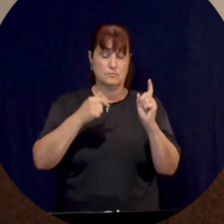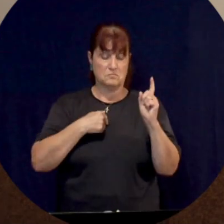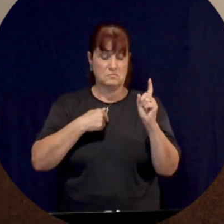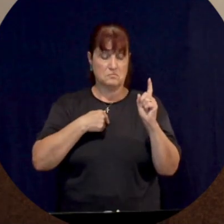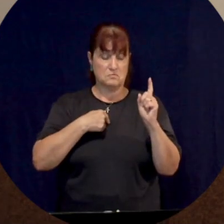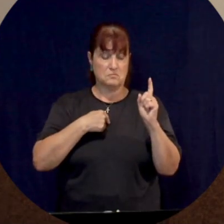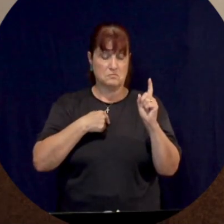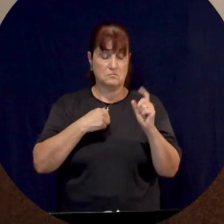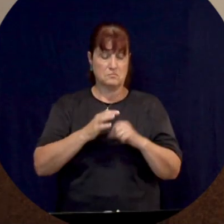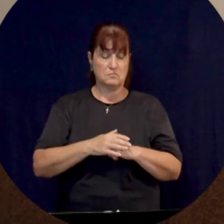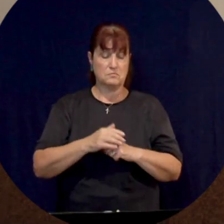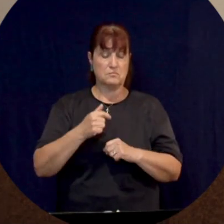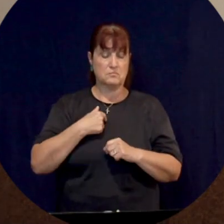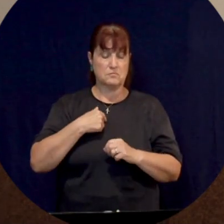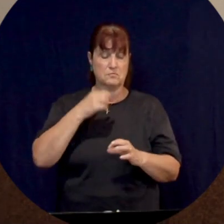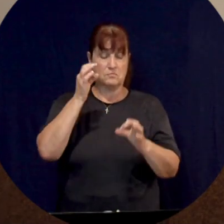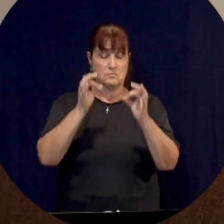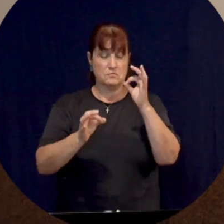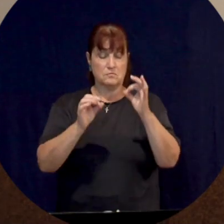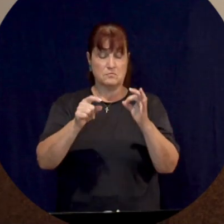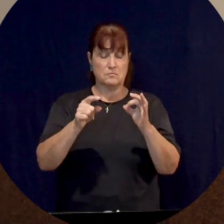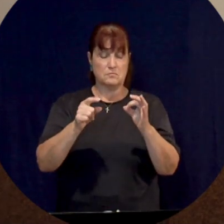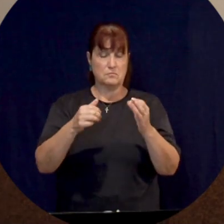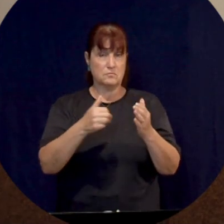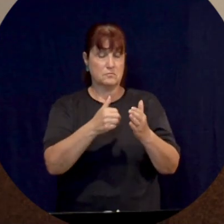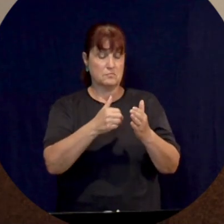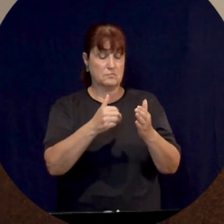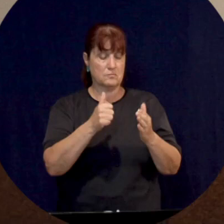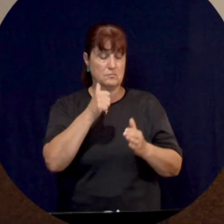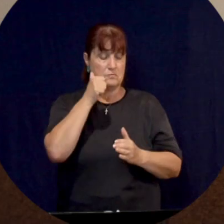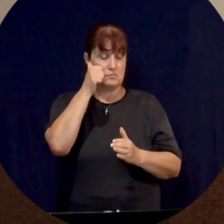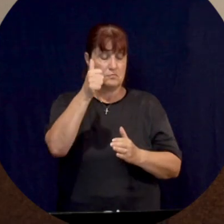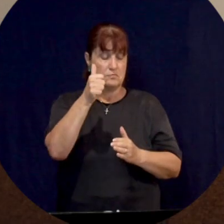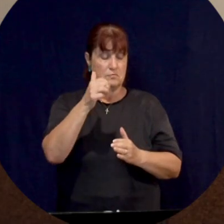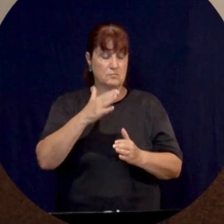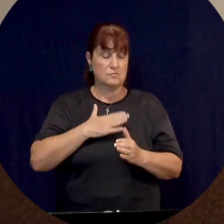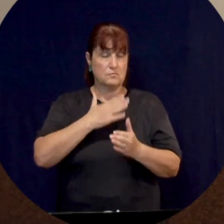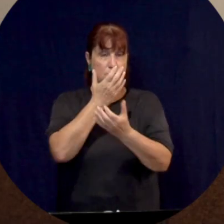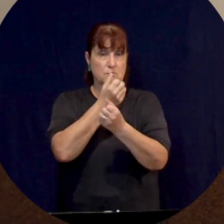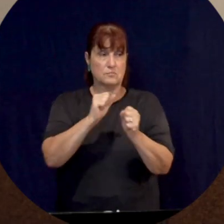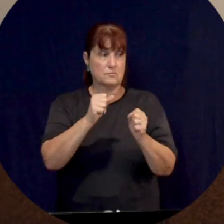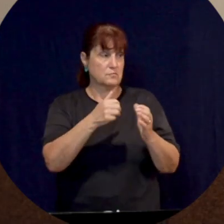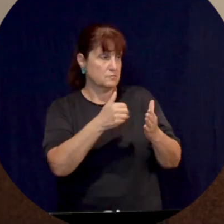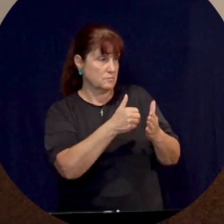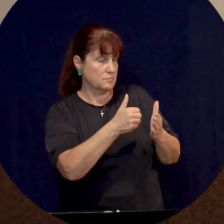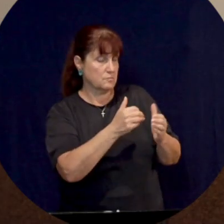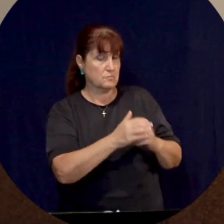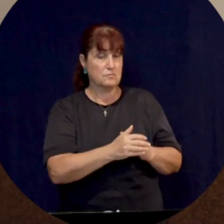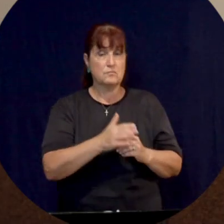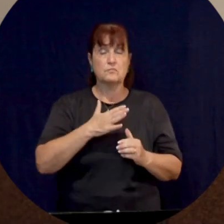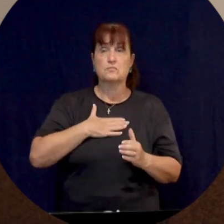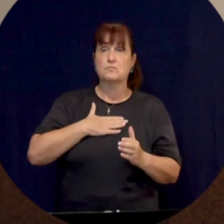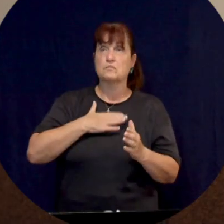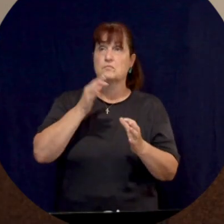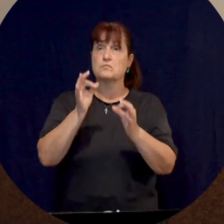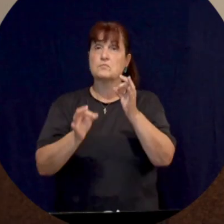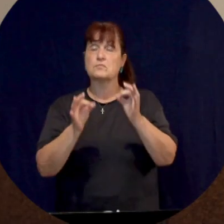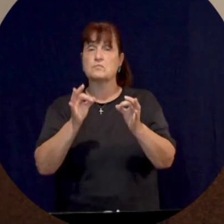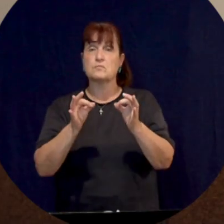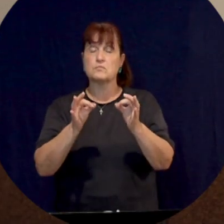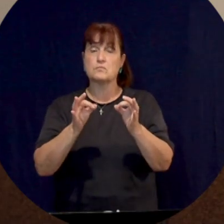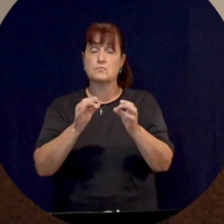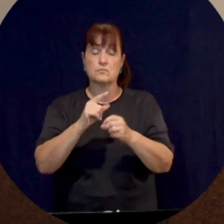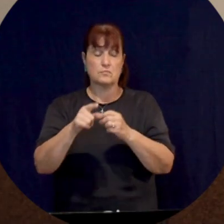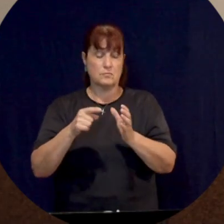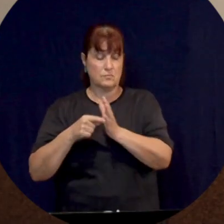just, for my salvation is about to come, my justice about to